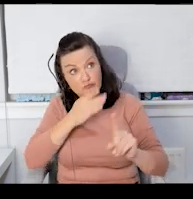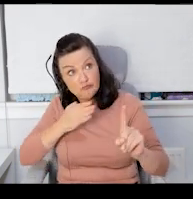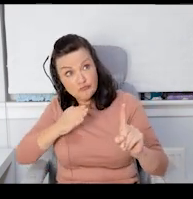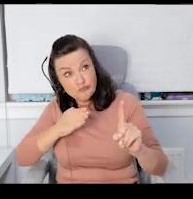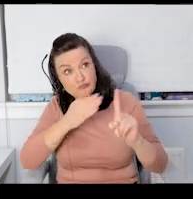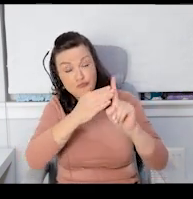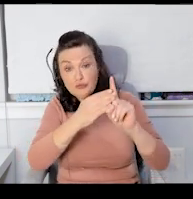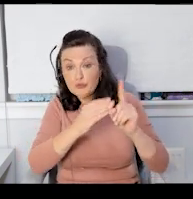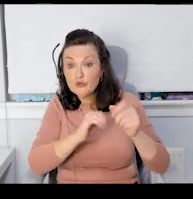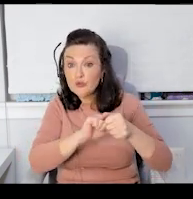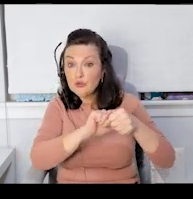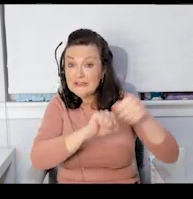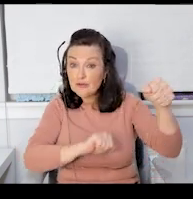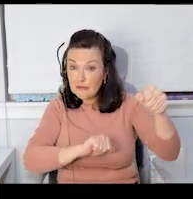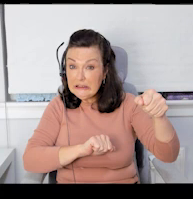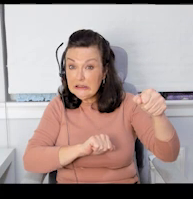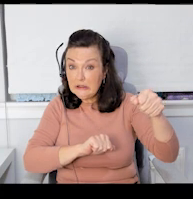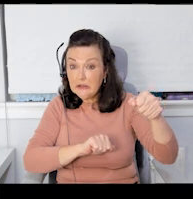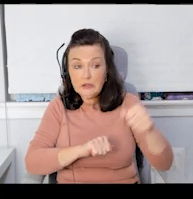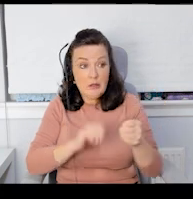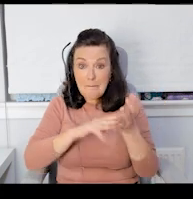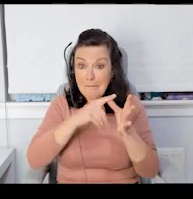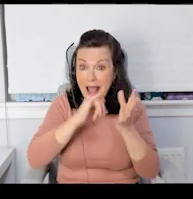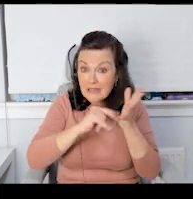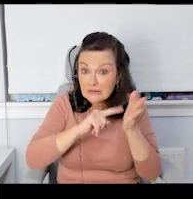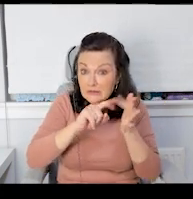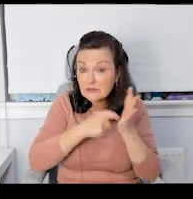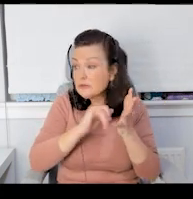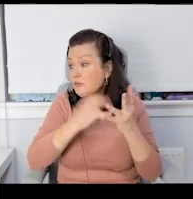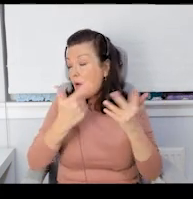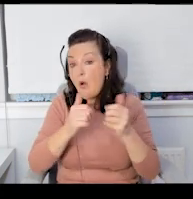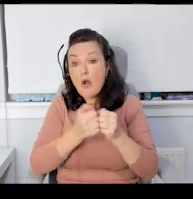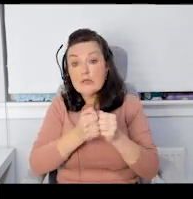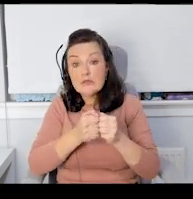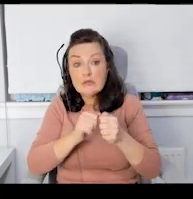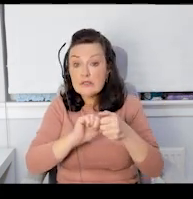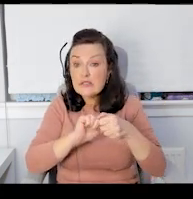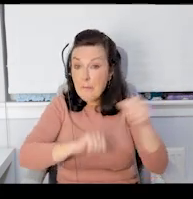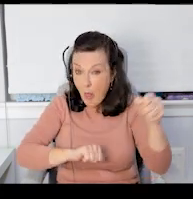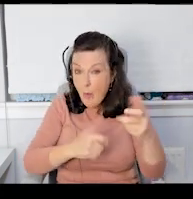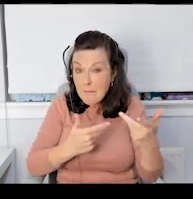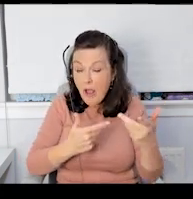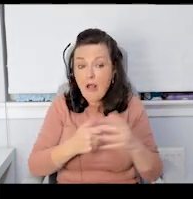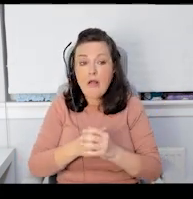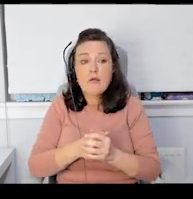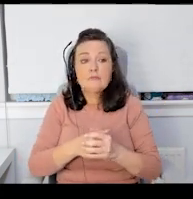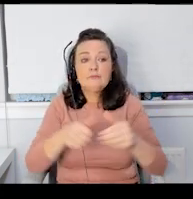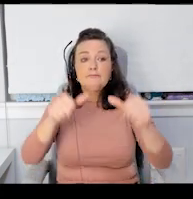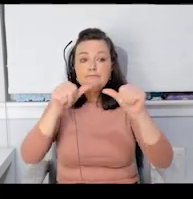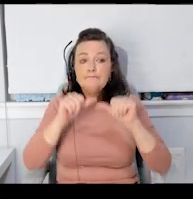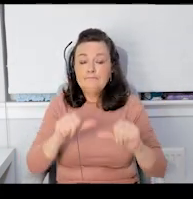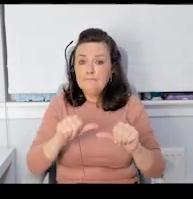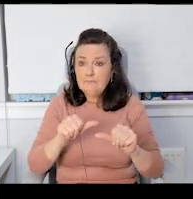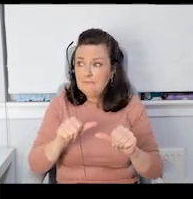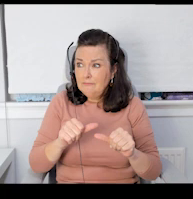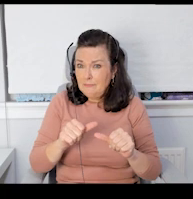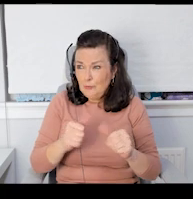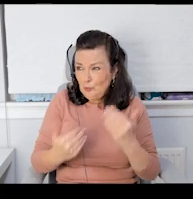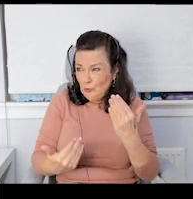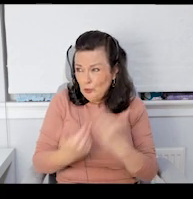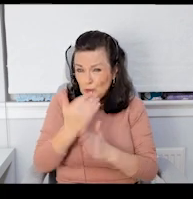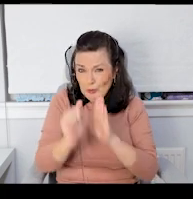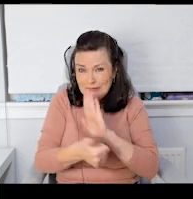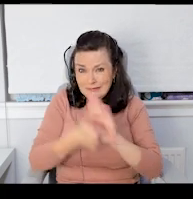honours and a master's professional qualification, gaining skills such as transferable skills that are recognised by industry,